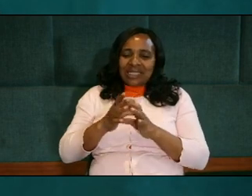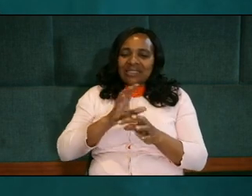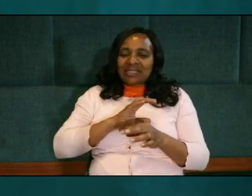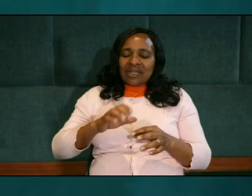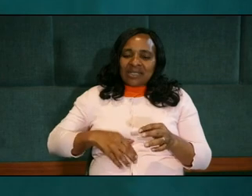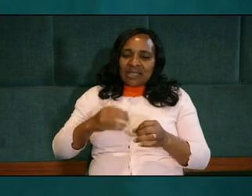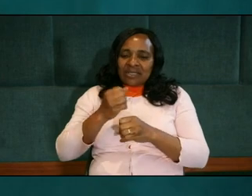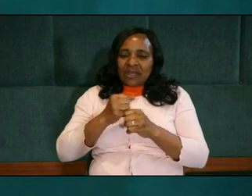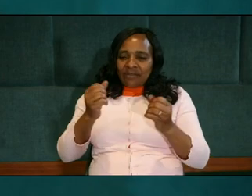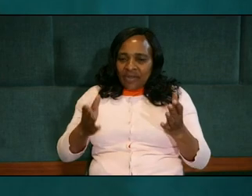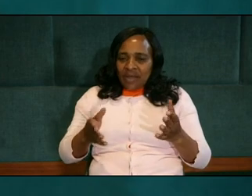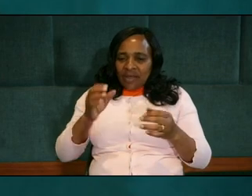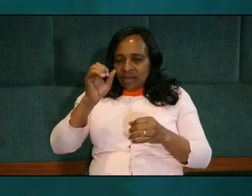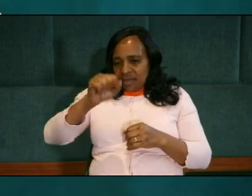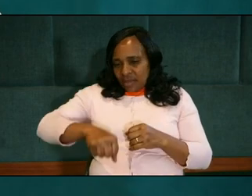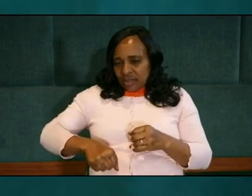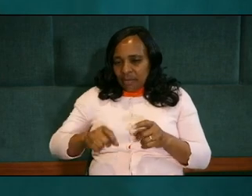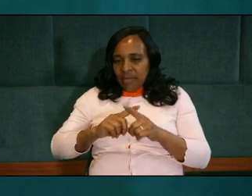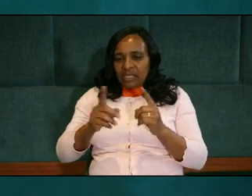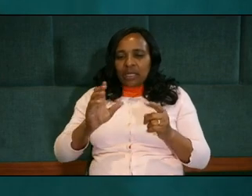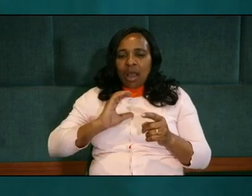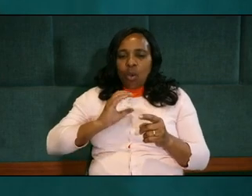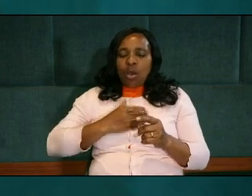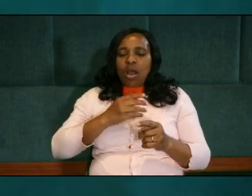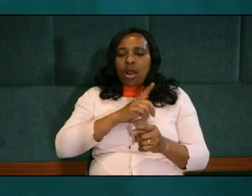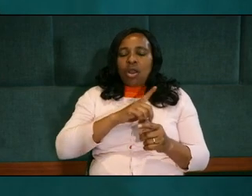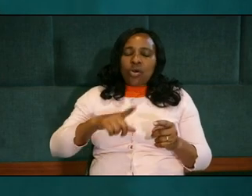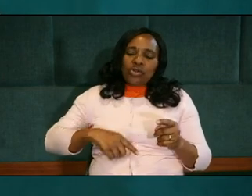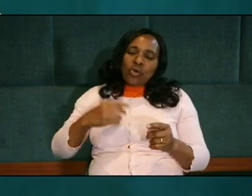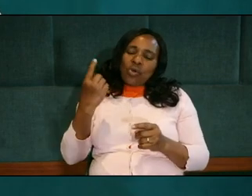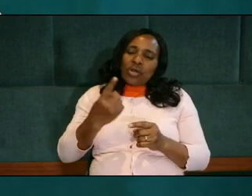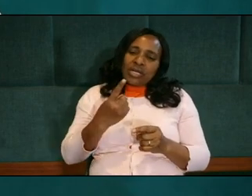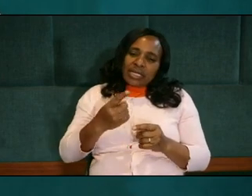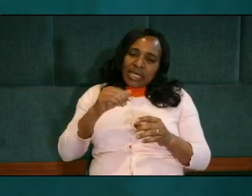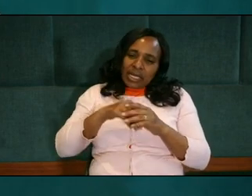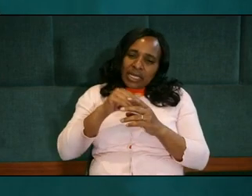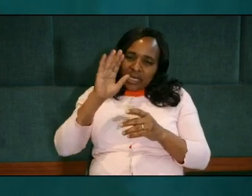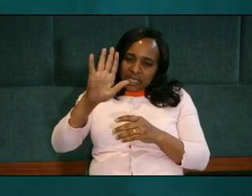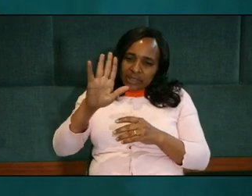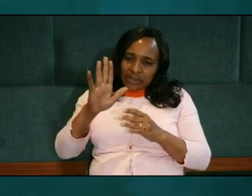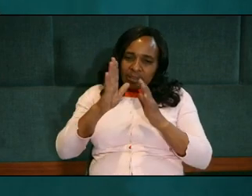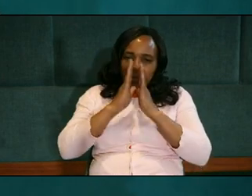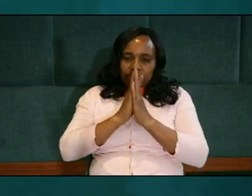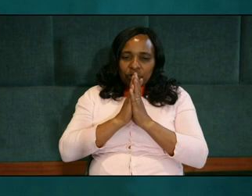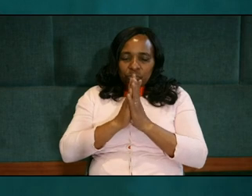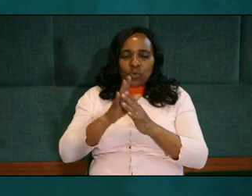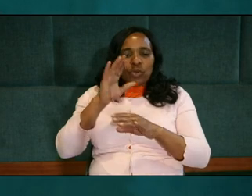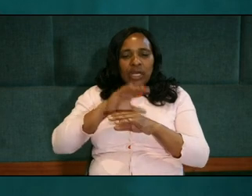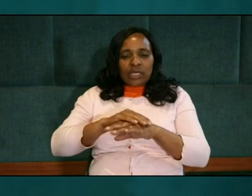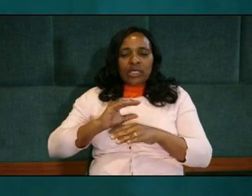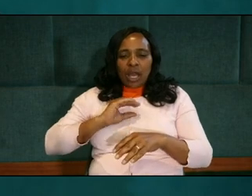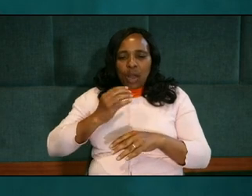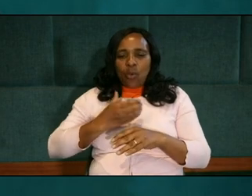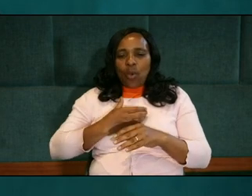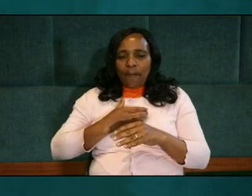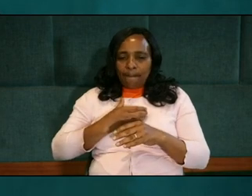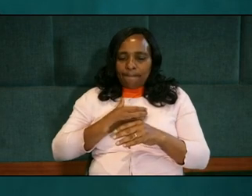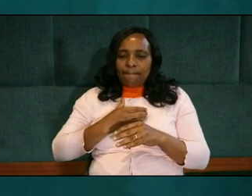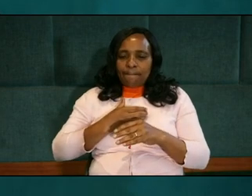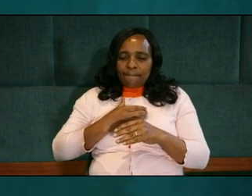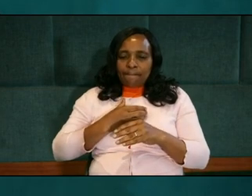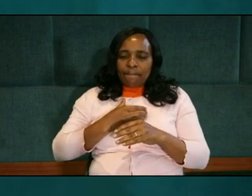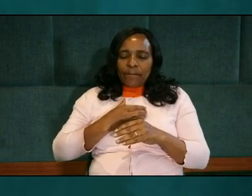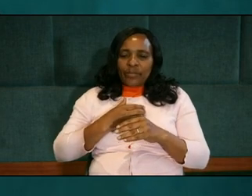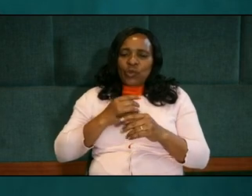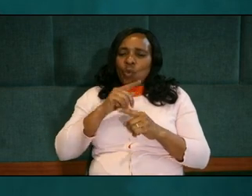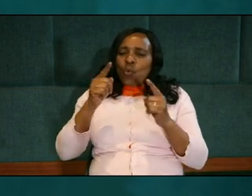but also as our Lord. Because only in submission do you get power from your King. But when